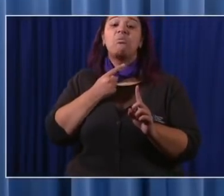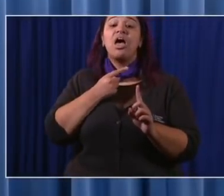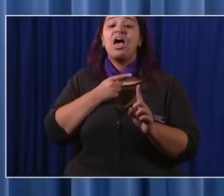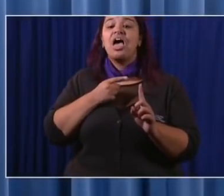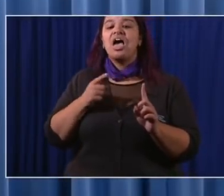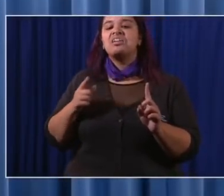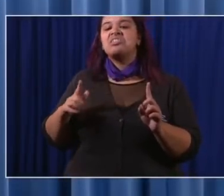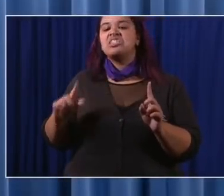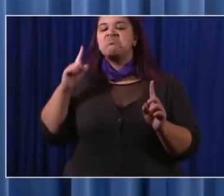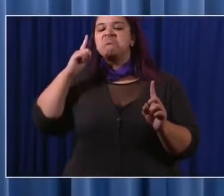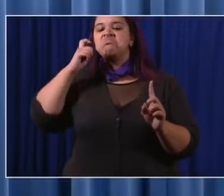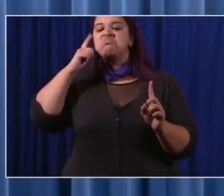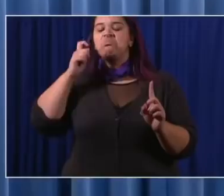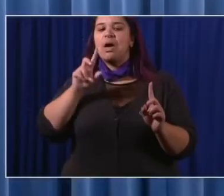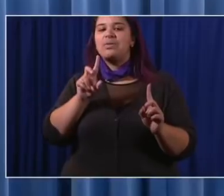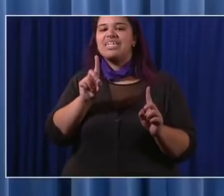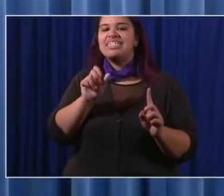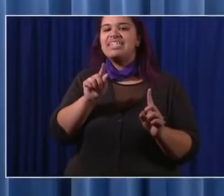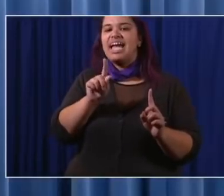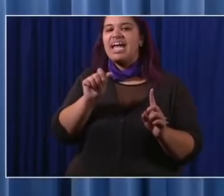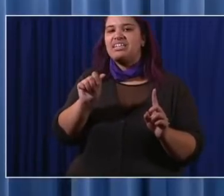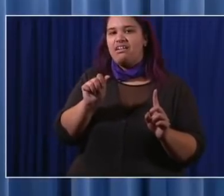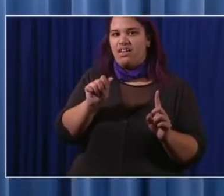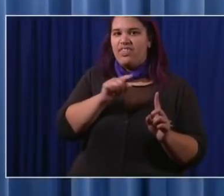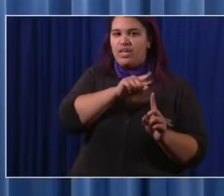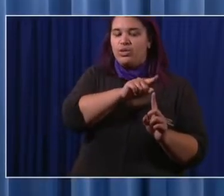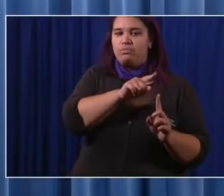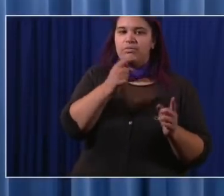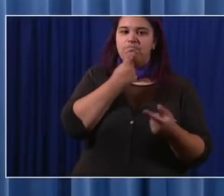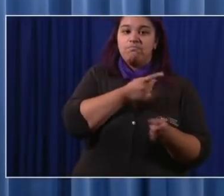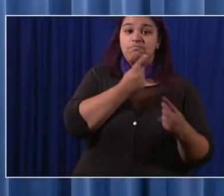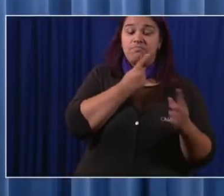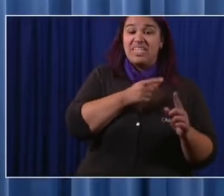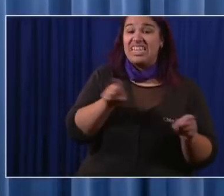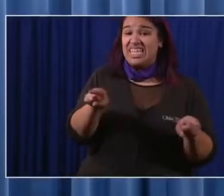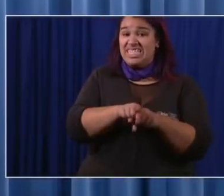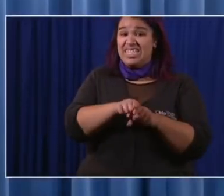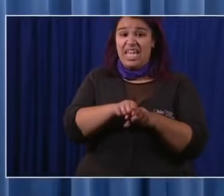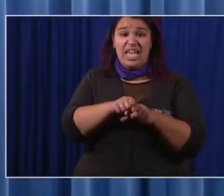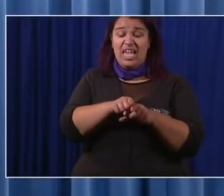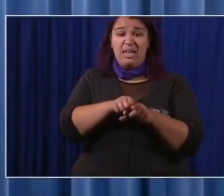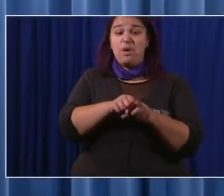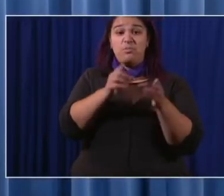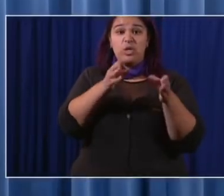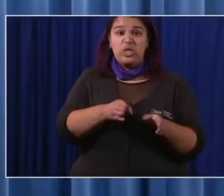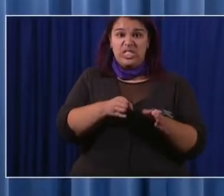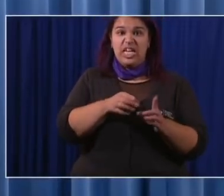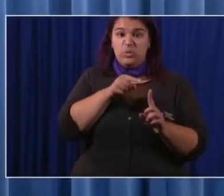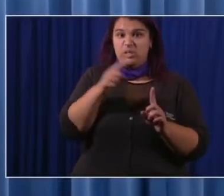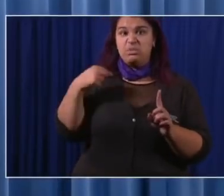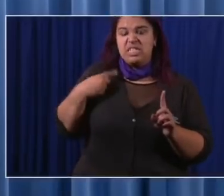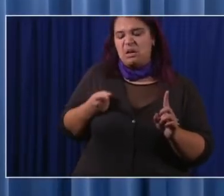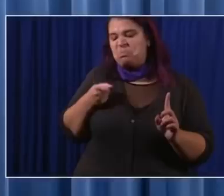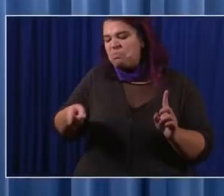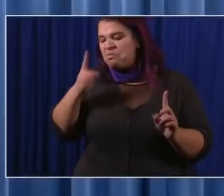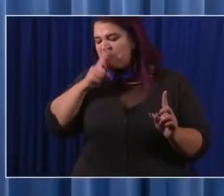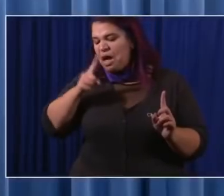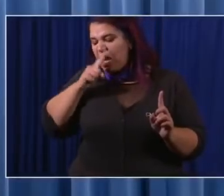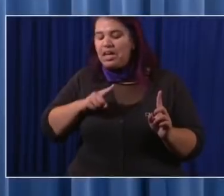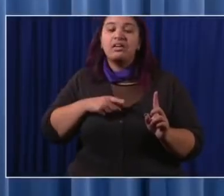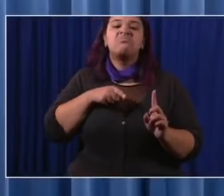couple of months. That same lawmaker is also now encouraging people publicly to stop being